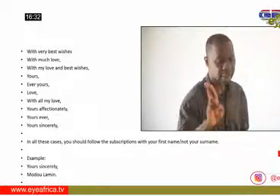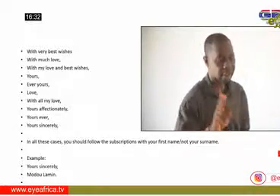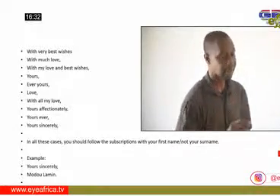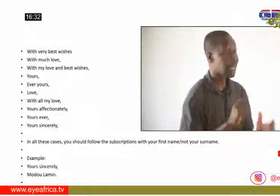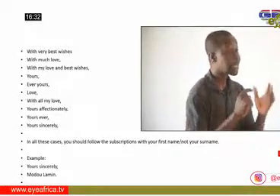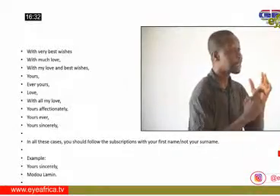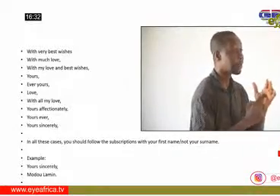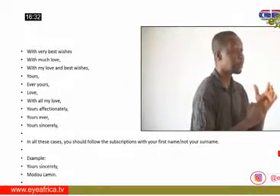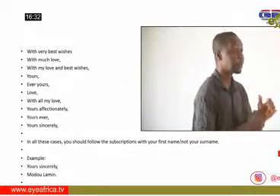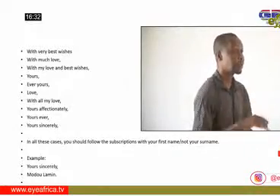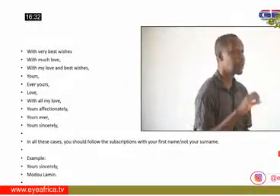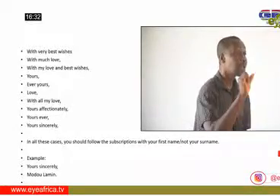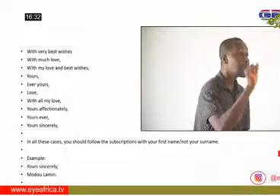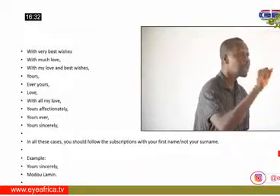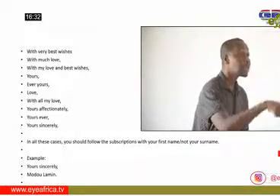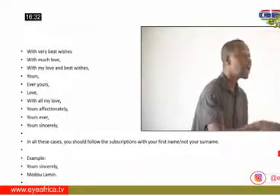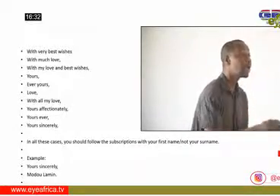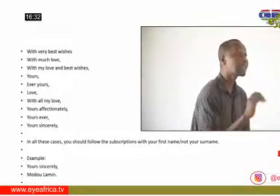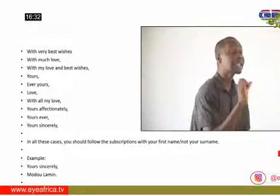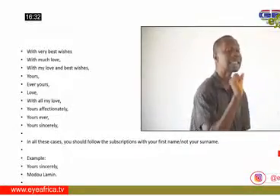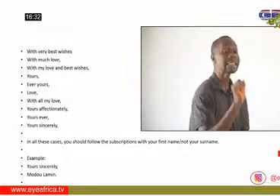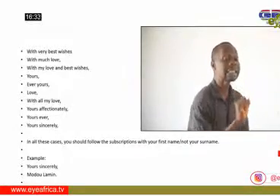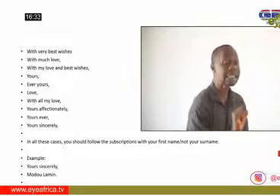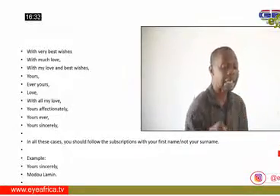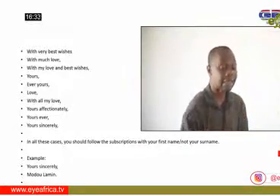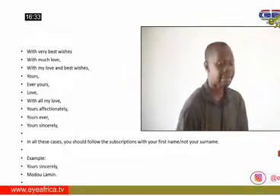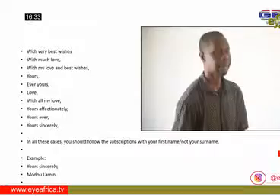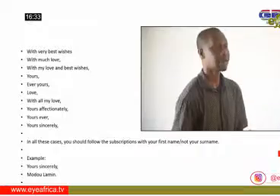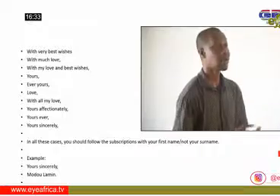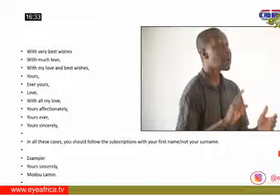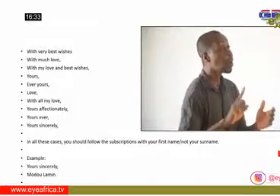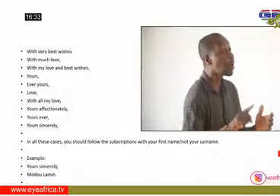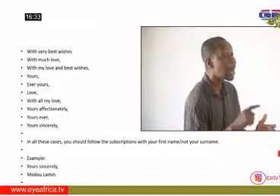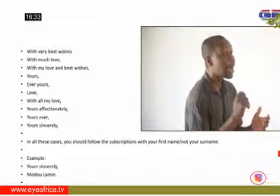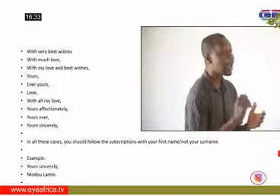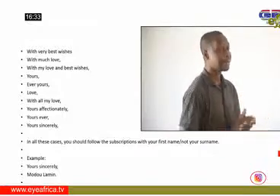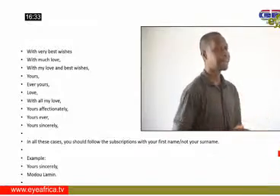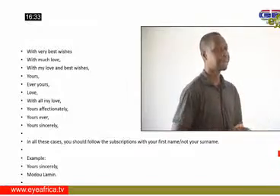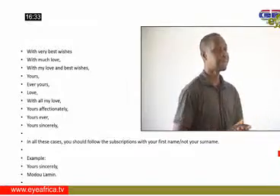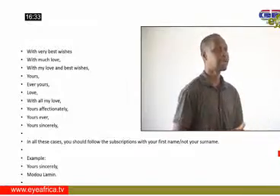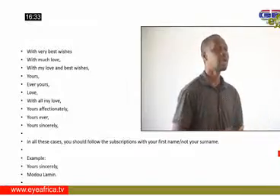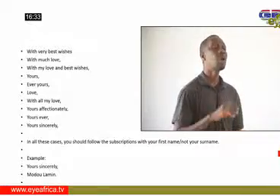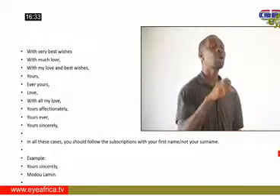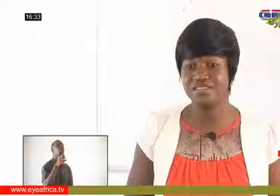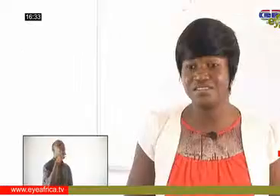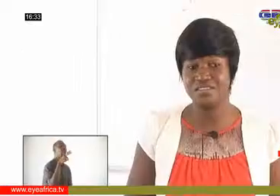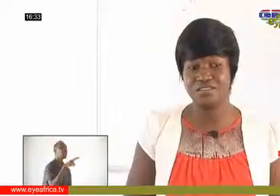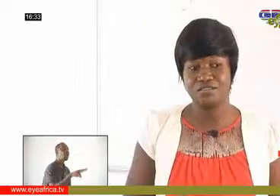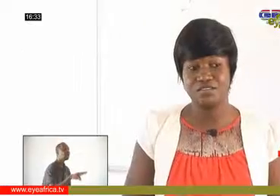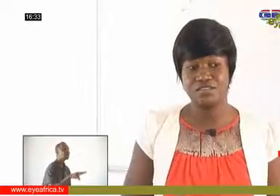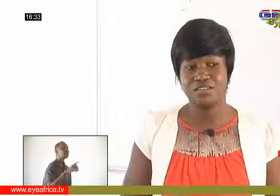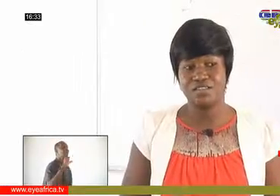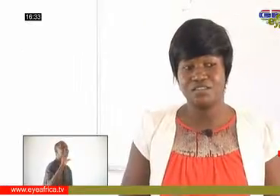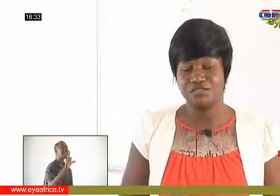Example, yours sincerely, comma, Modulamin,